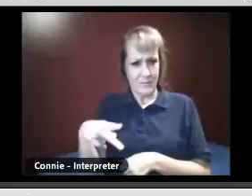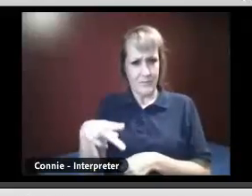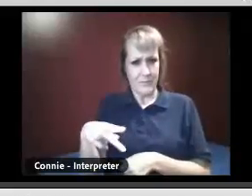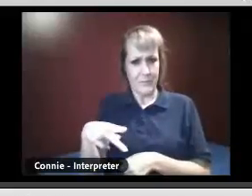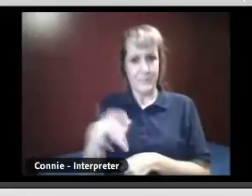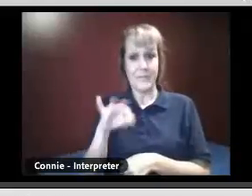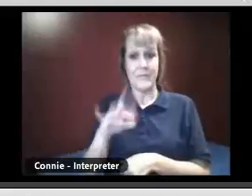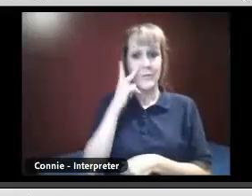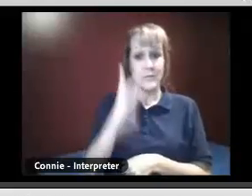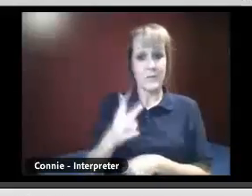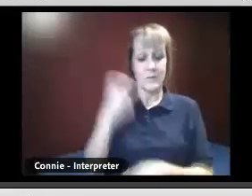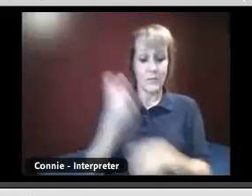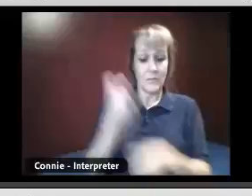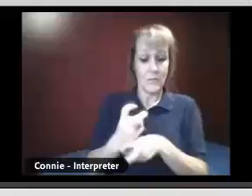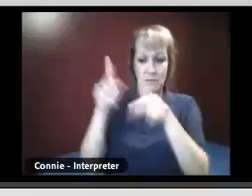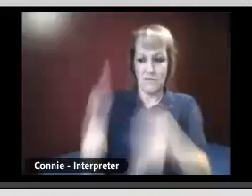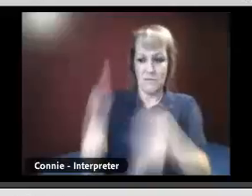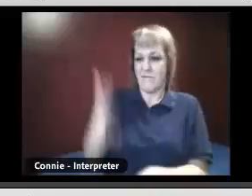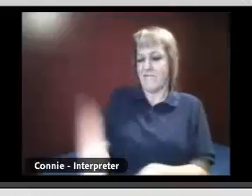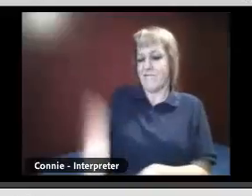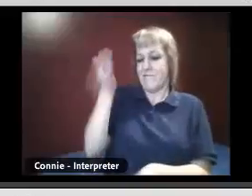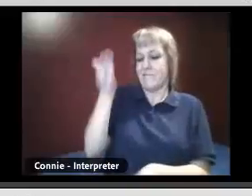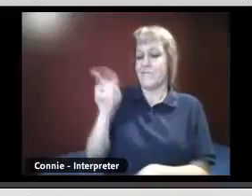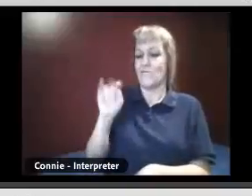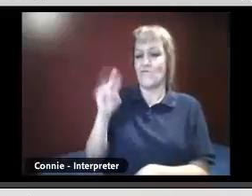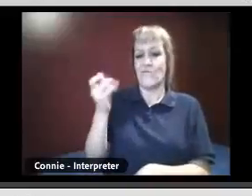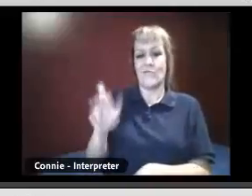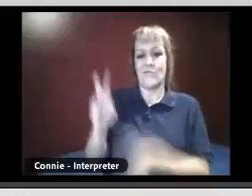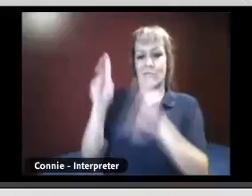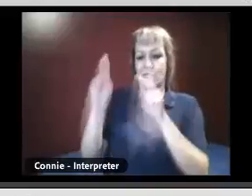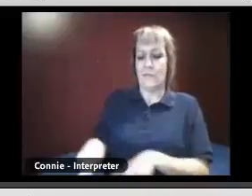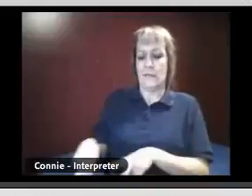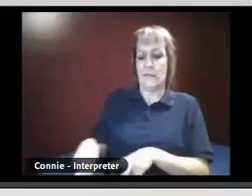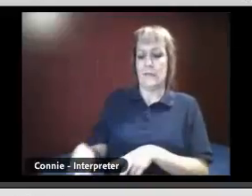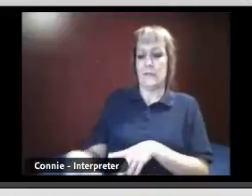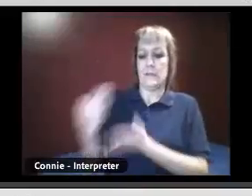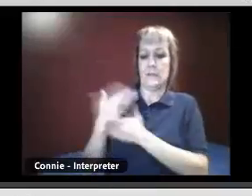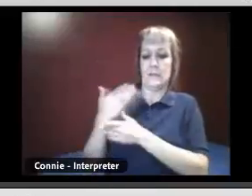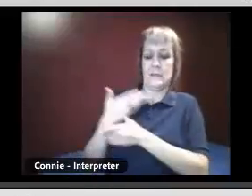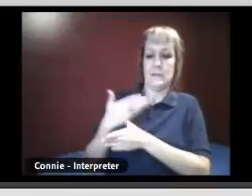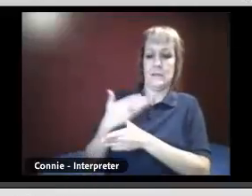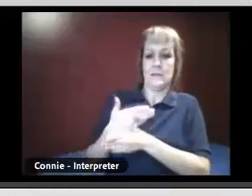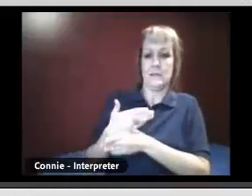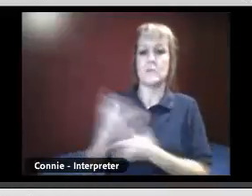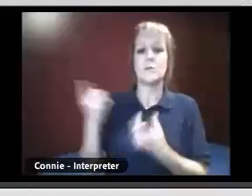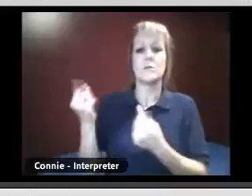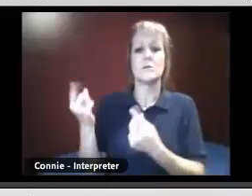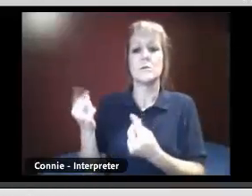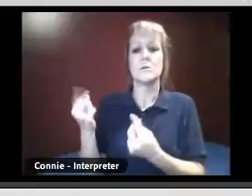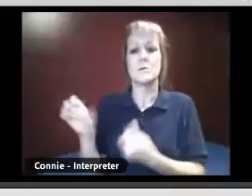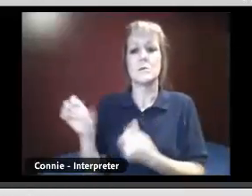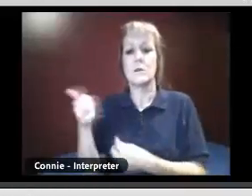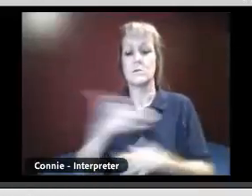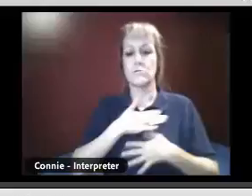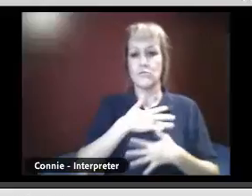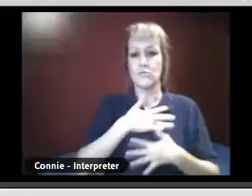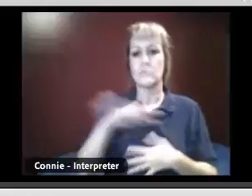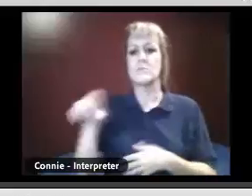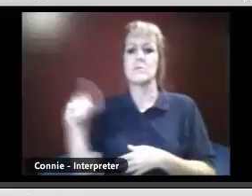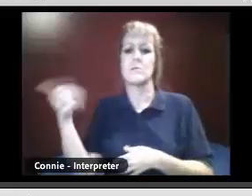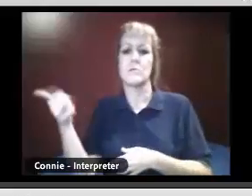that difficult person and that trigger point's being pushed. Other than taking a deep breath, what was the other one of my favorites to